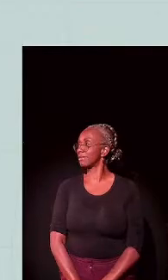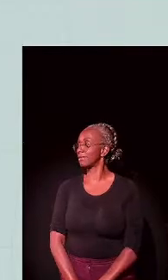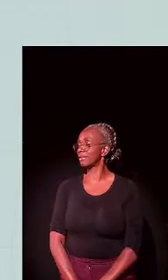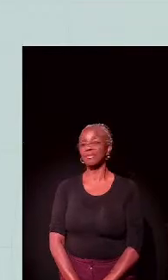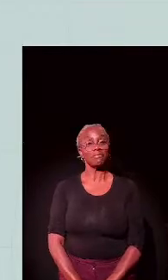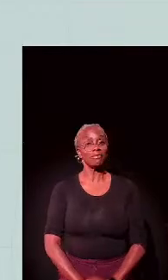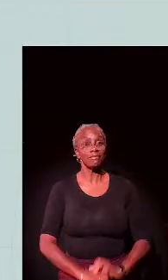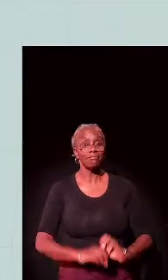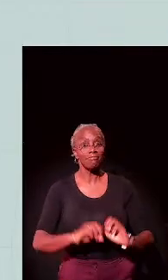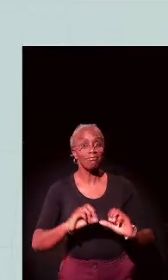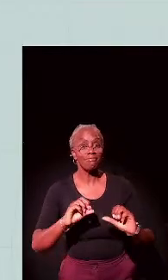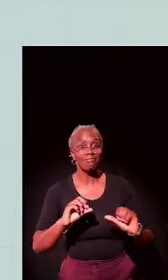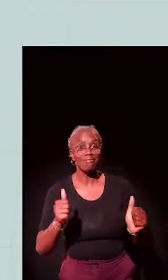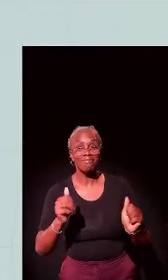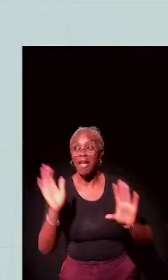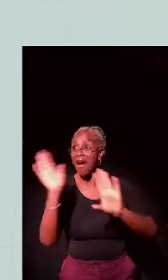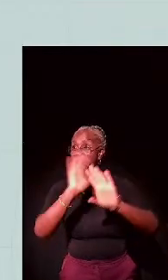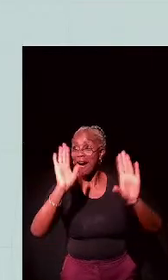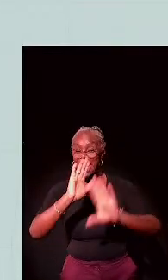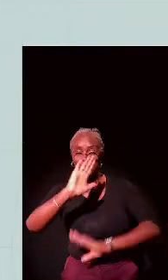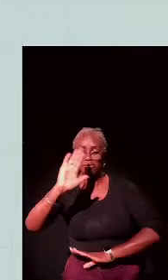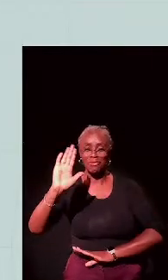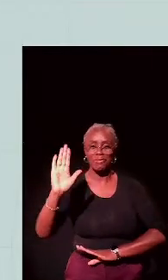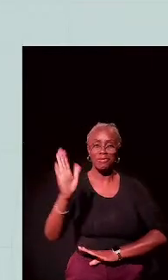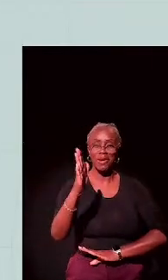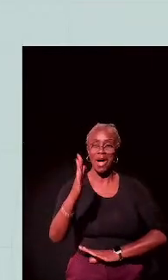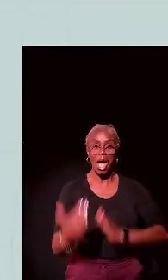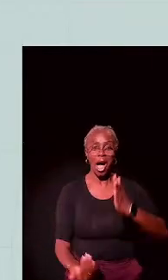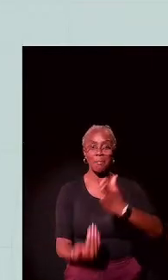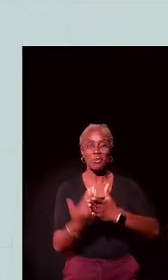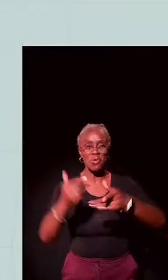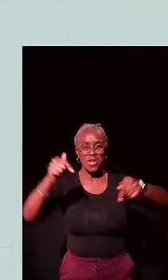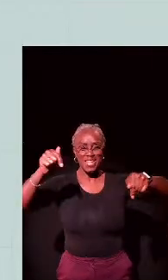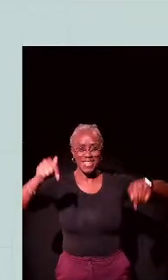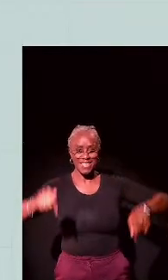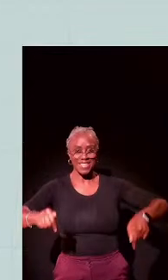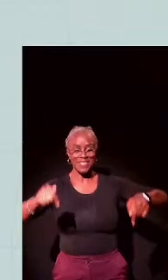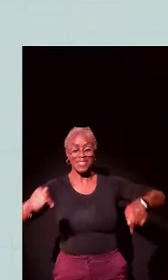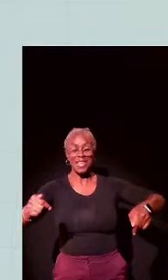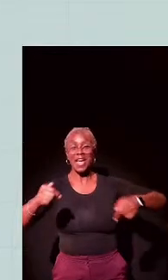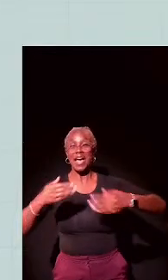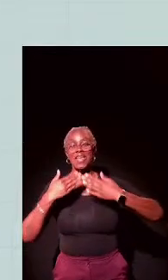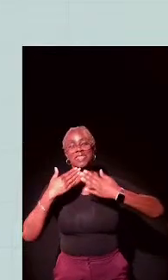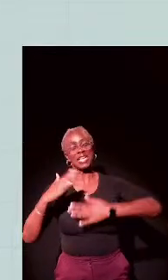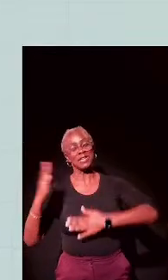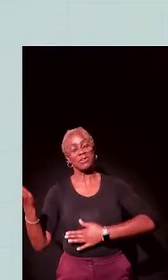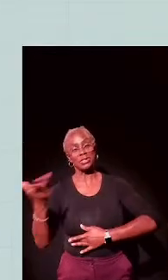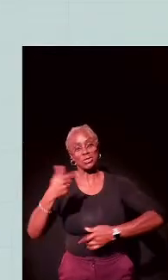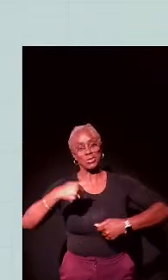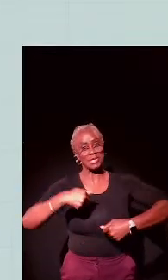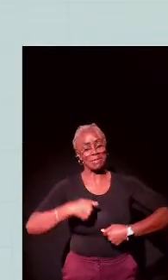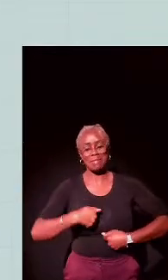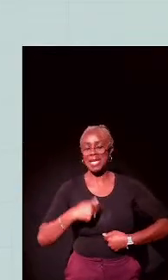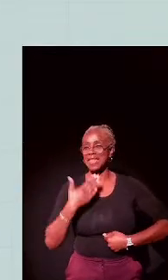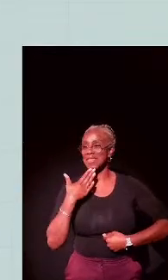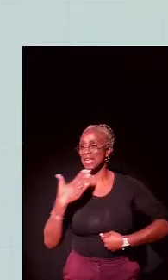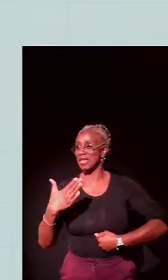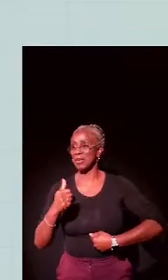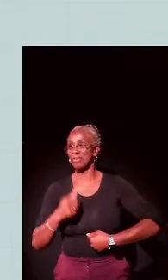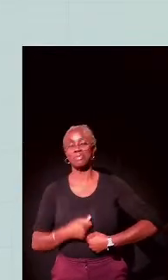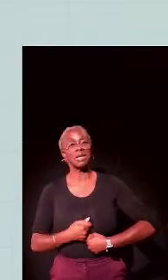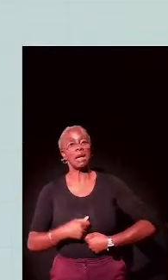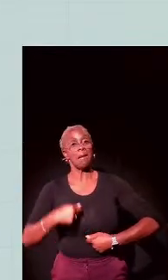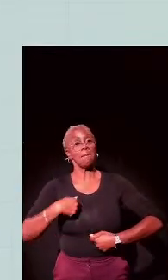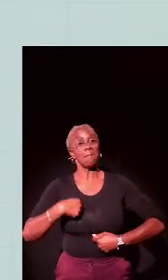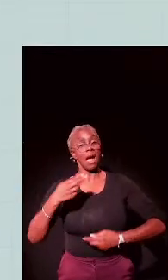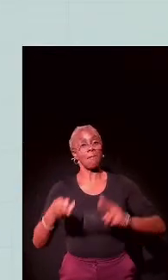Okay. Hi, everyone. I'm Hunaid Nagaira. Thanks so much for that introduction, Tim. My pronouns are he,